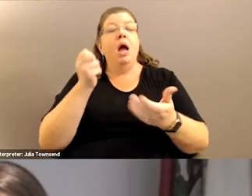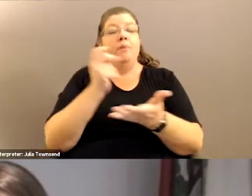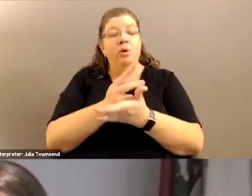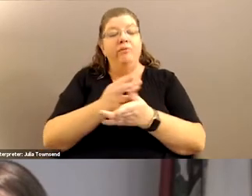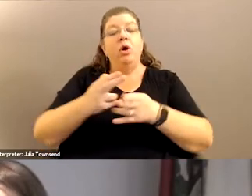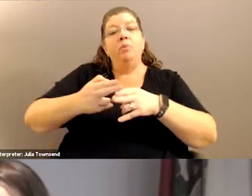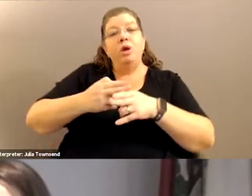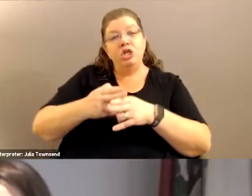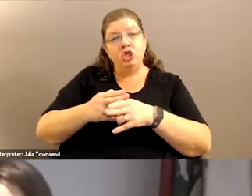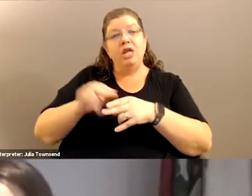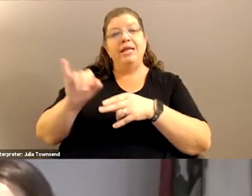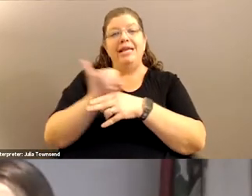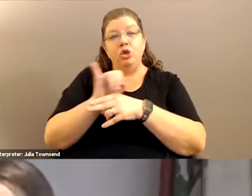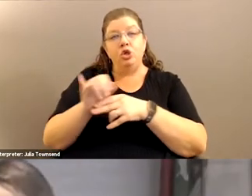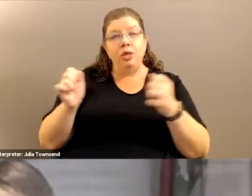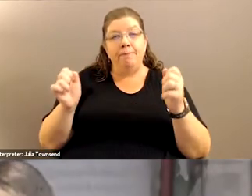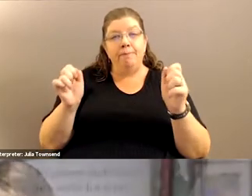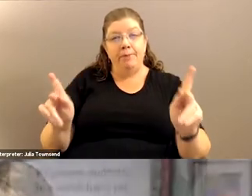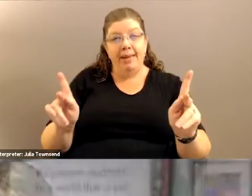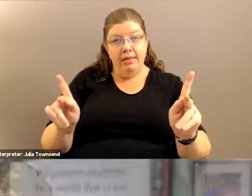internship permit